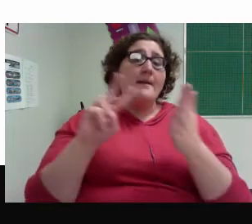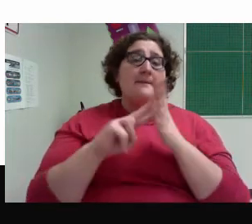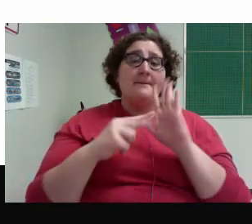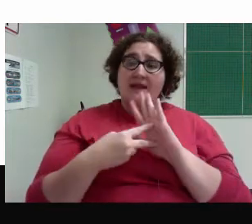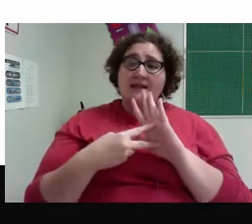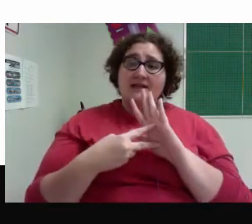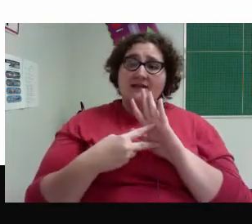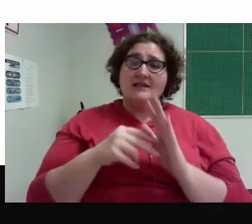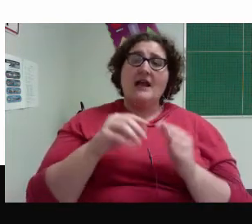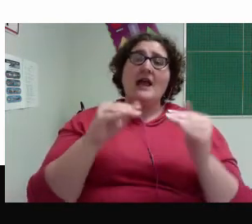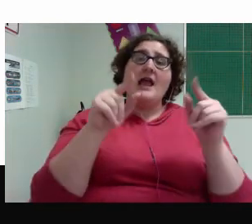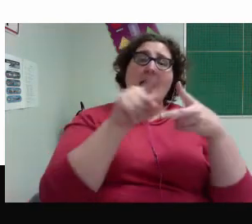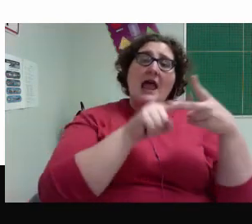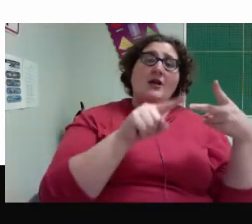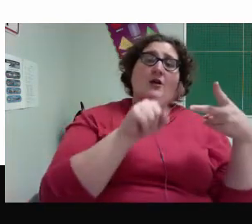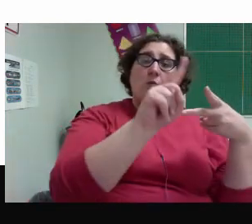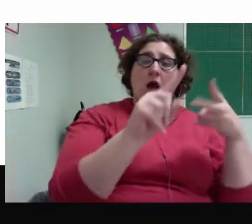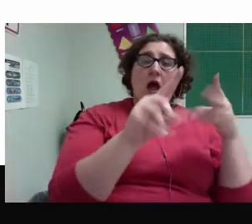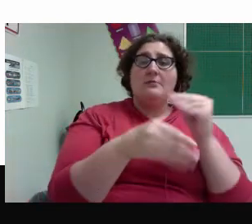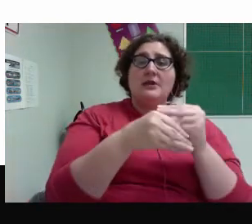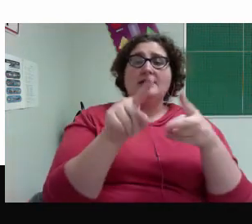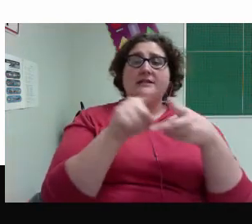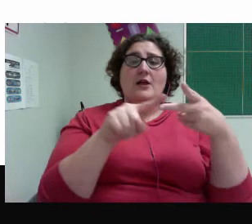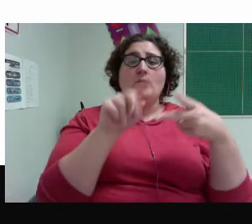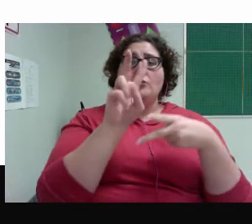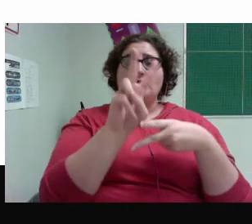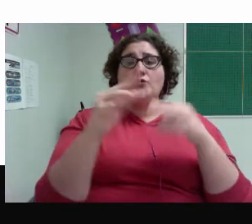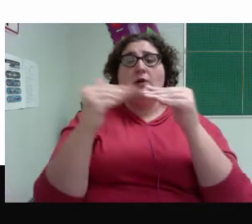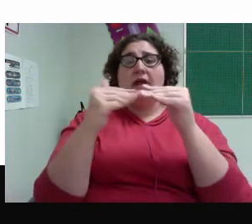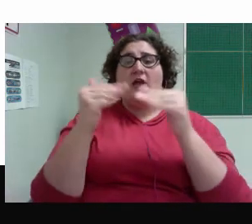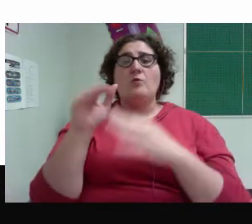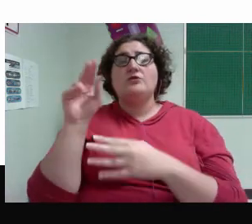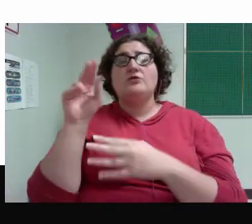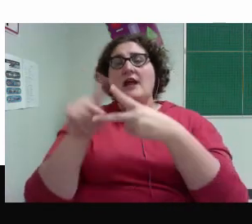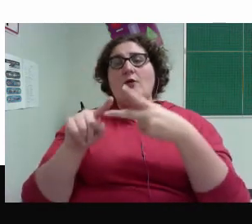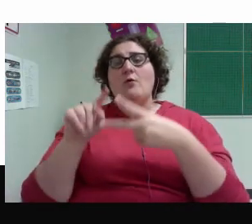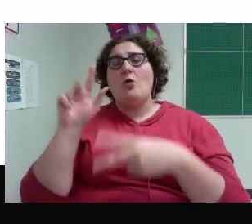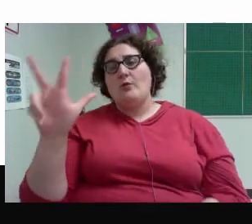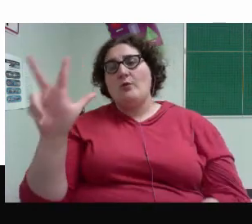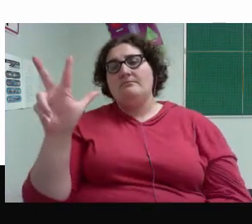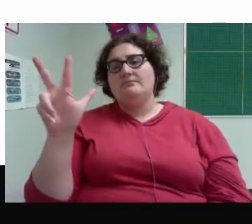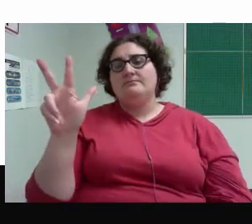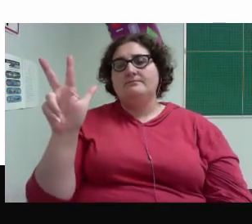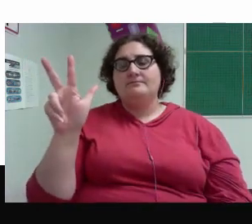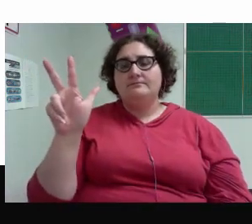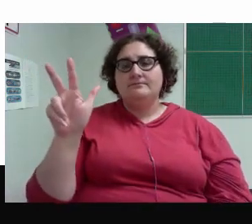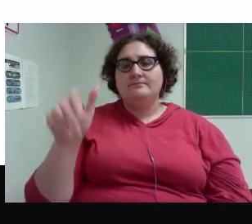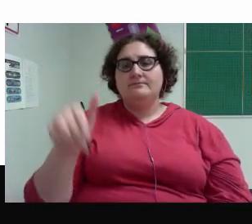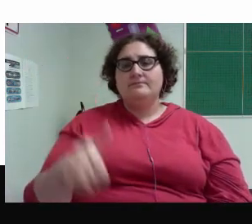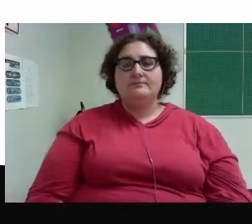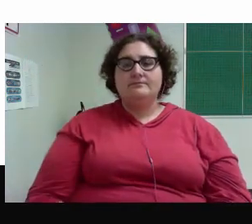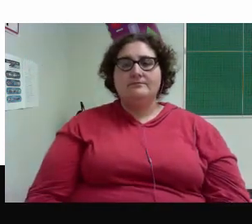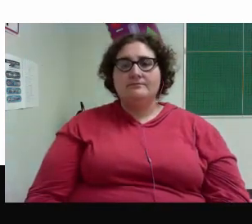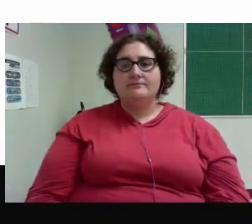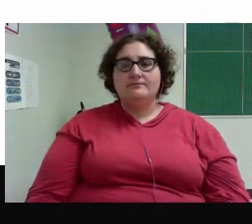what that means is that angle 1 plus angle 2 is equal to the measure of angle 3.